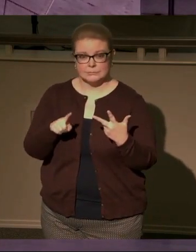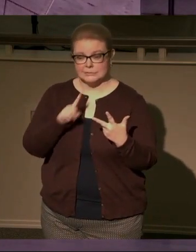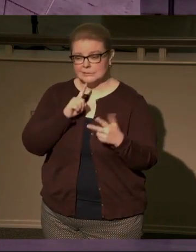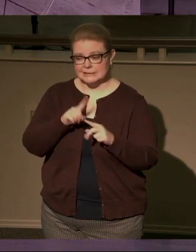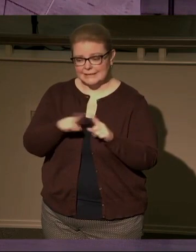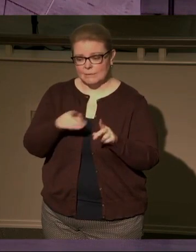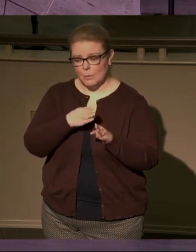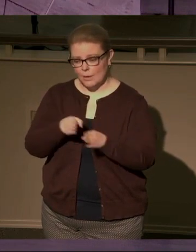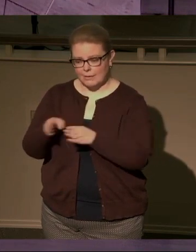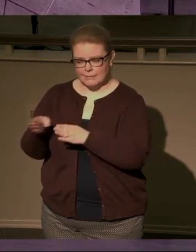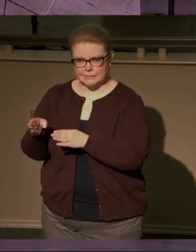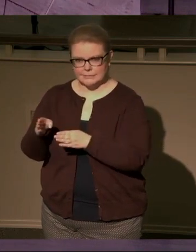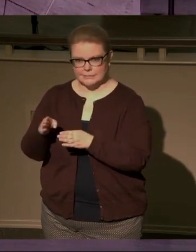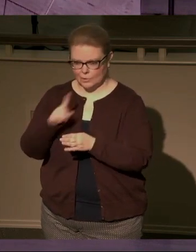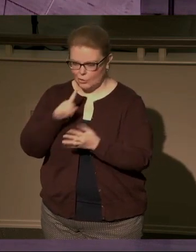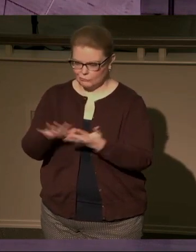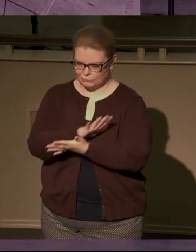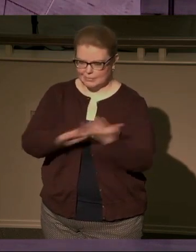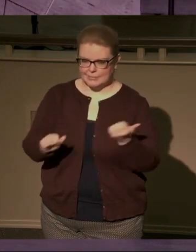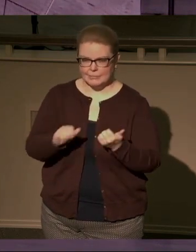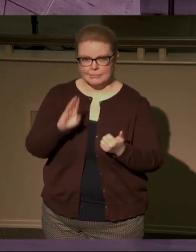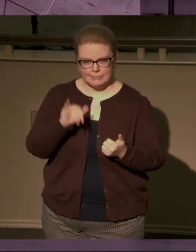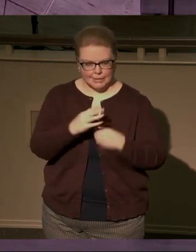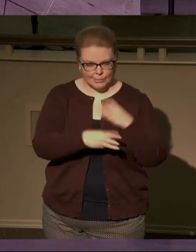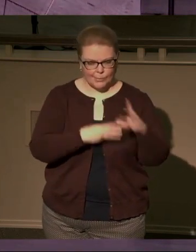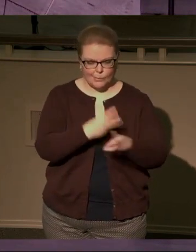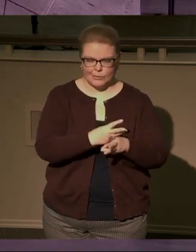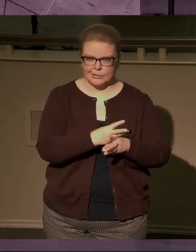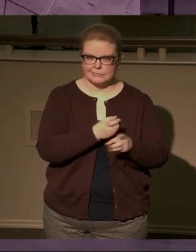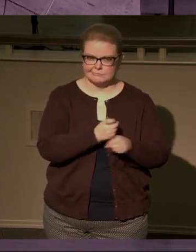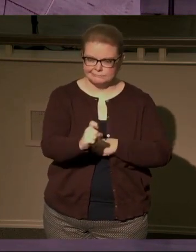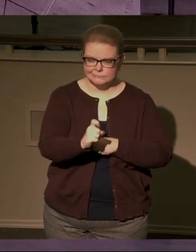get corrupted by our world. So we need to